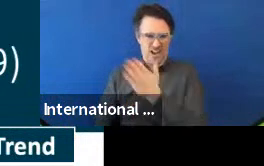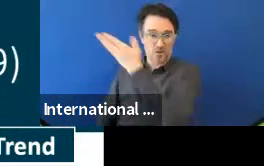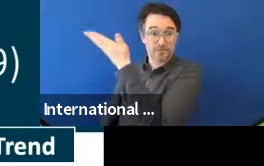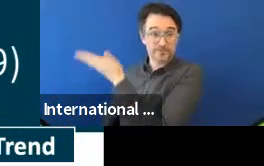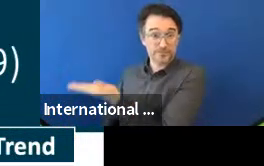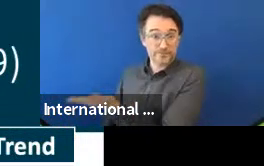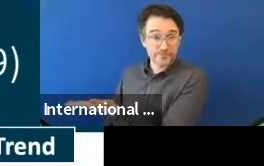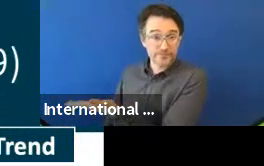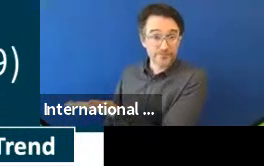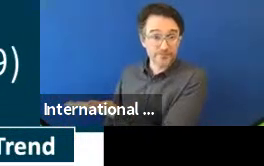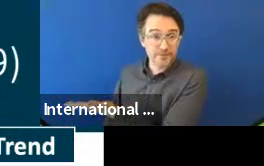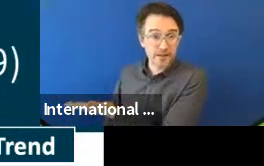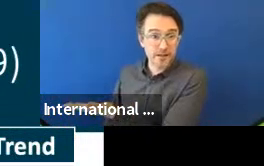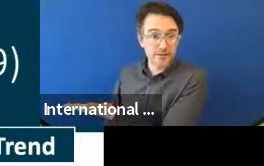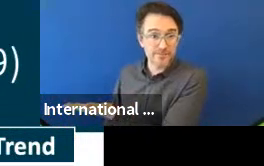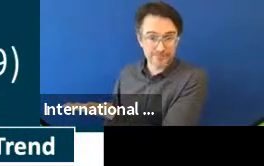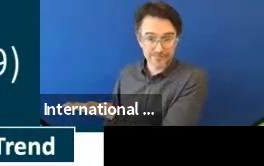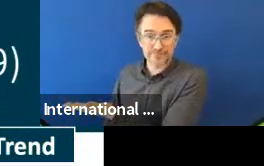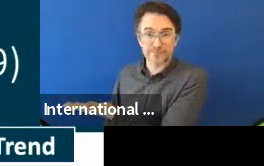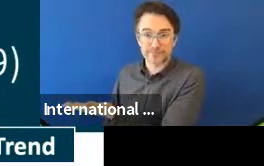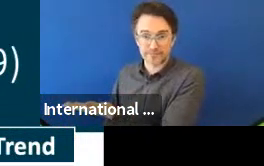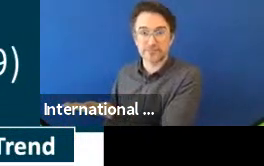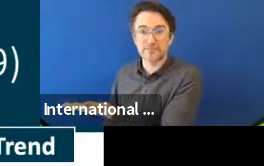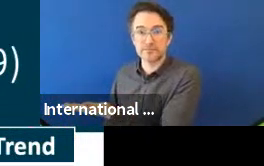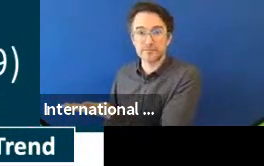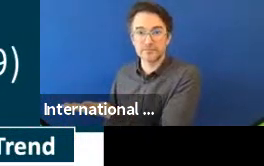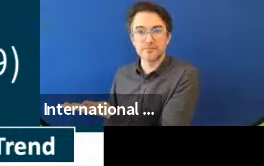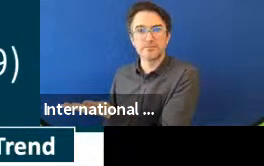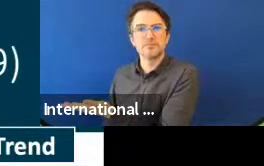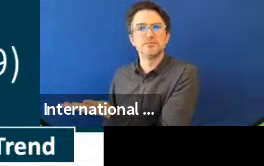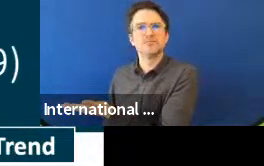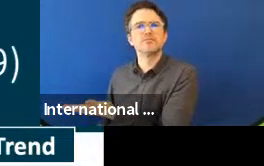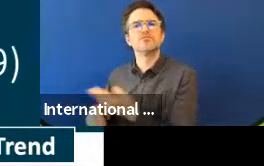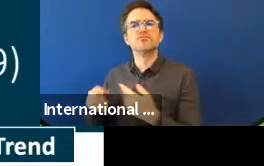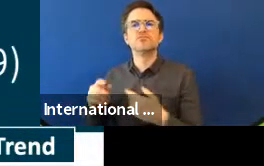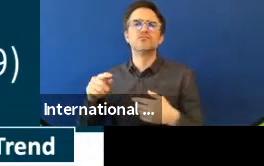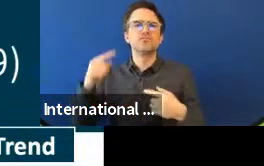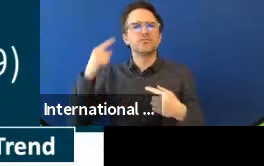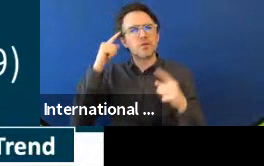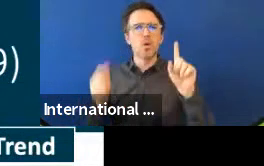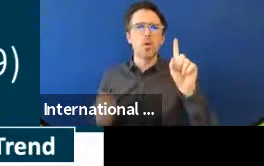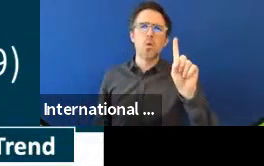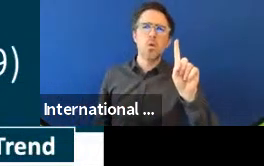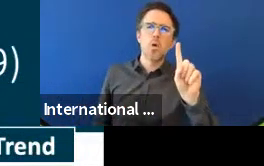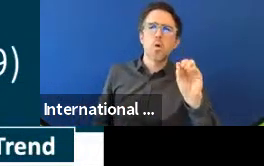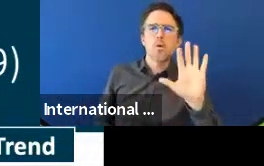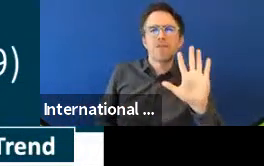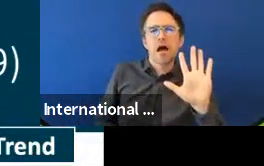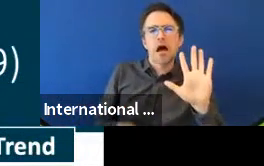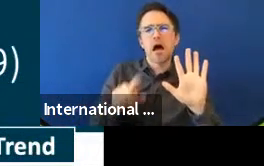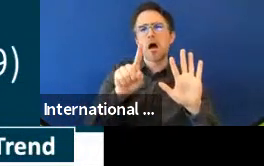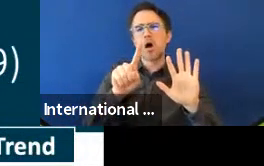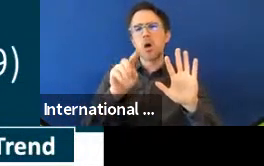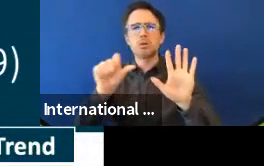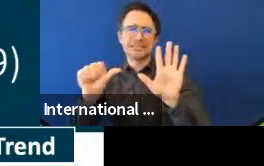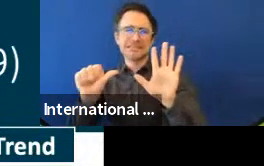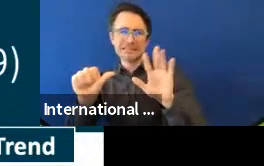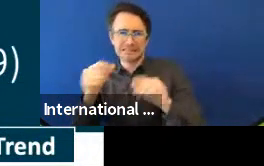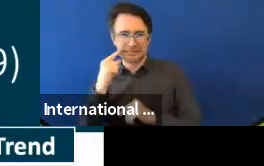be around 105, 106. And in these countries, it's often